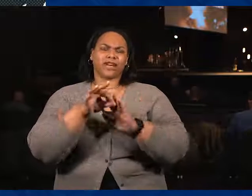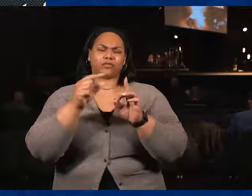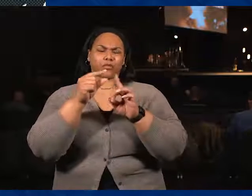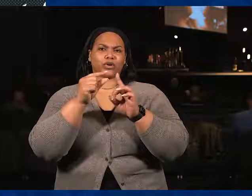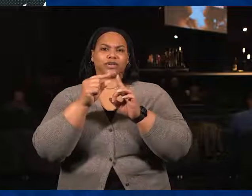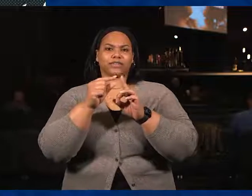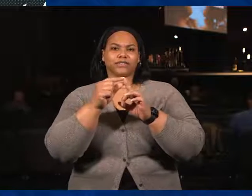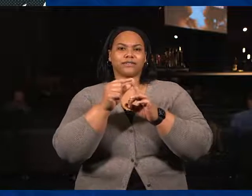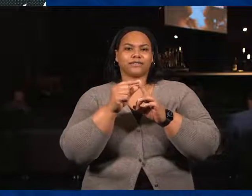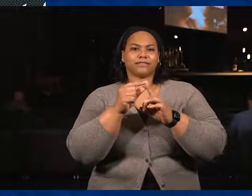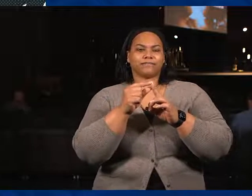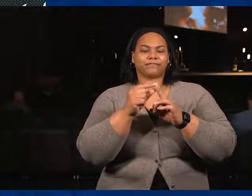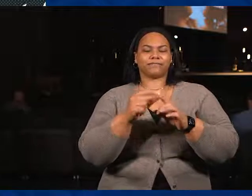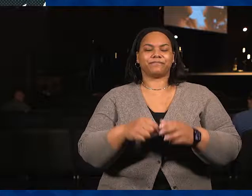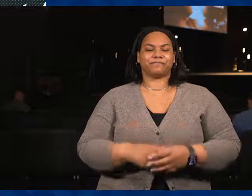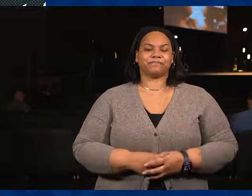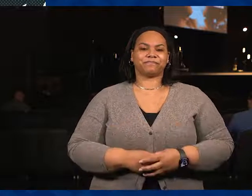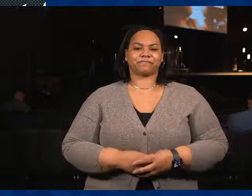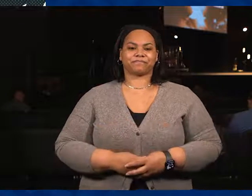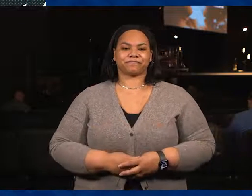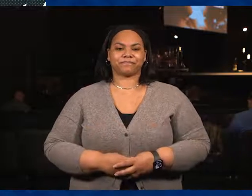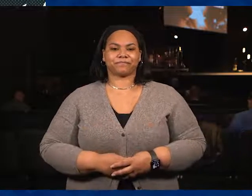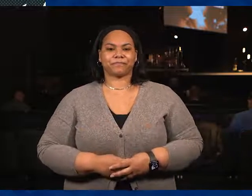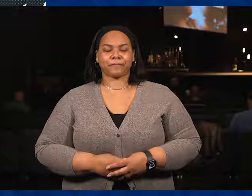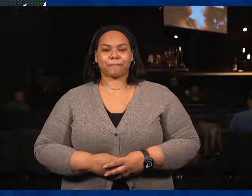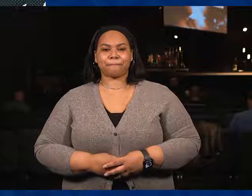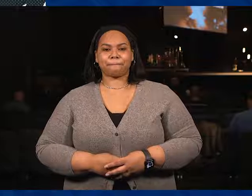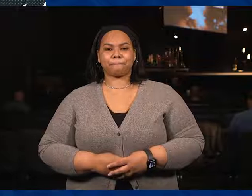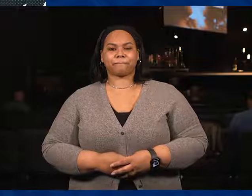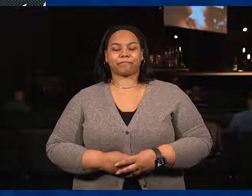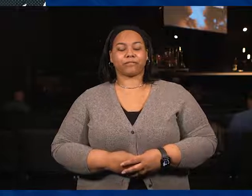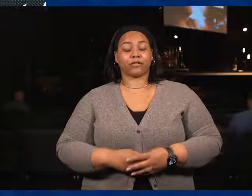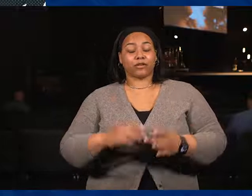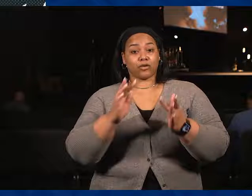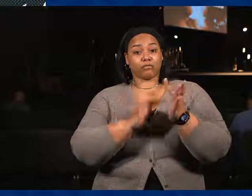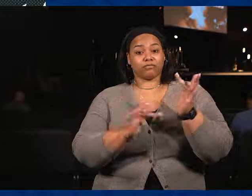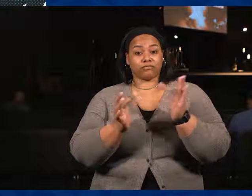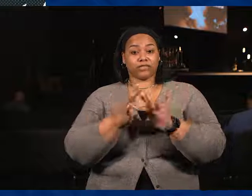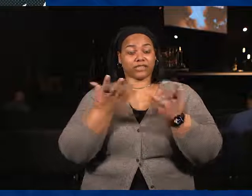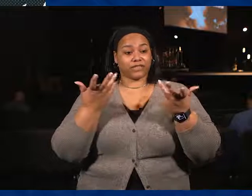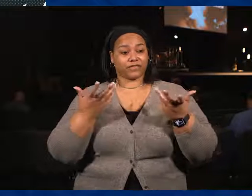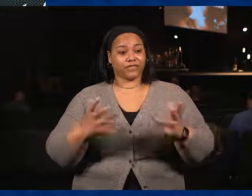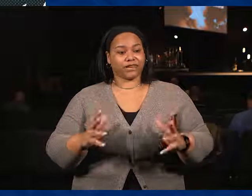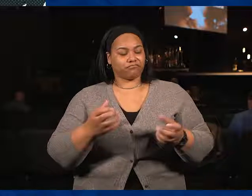words that sound a little bit like this. When Jesus had finished